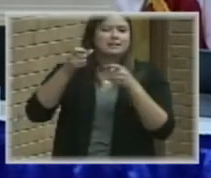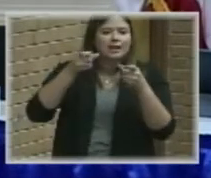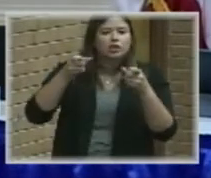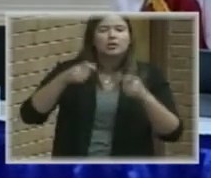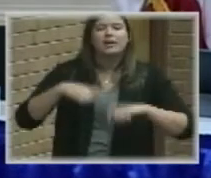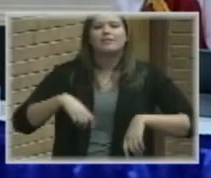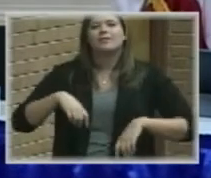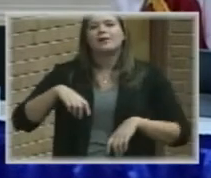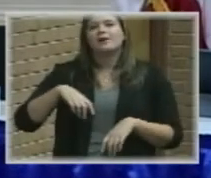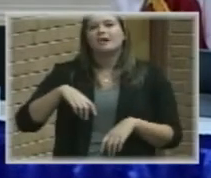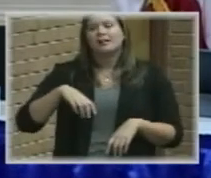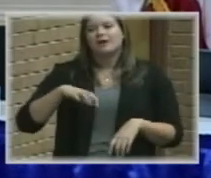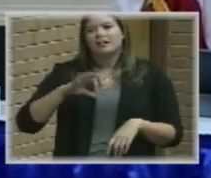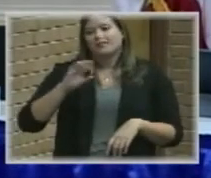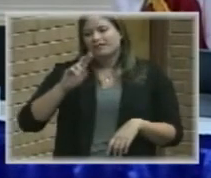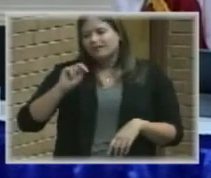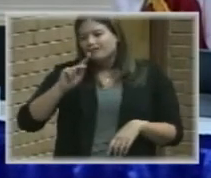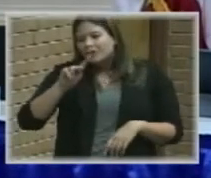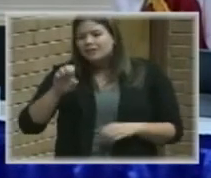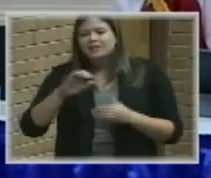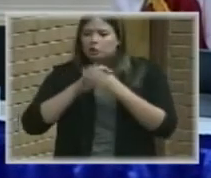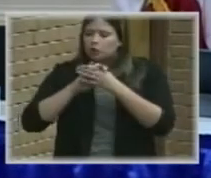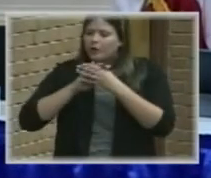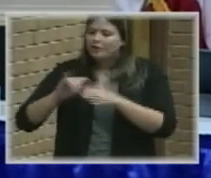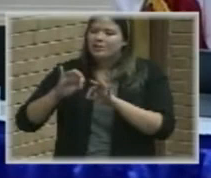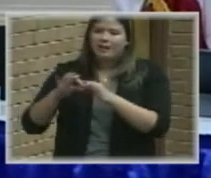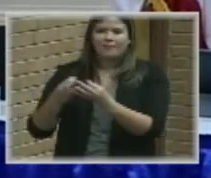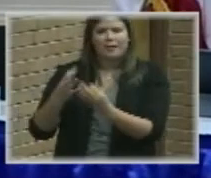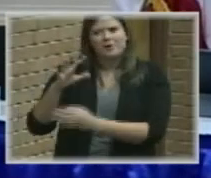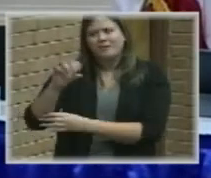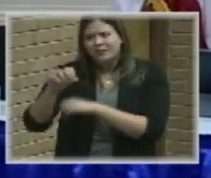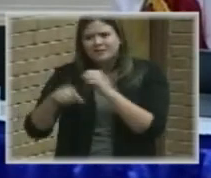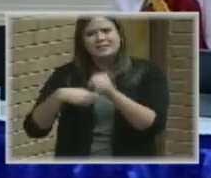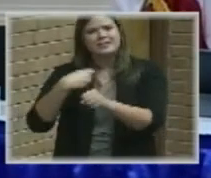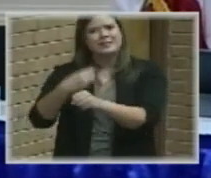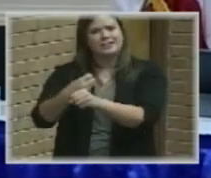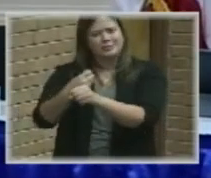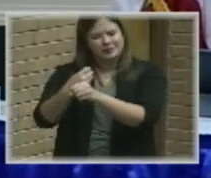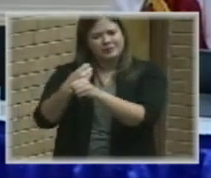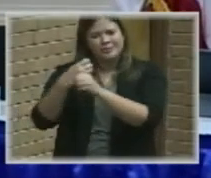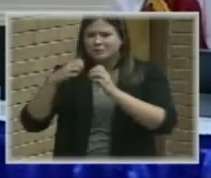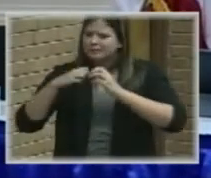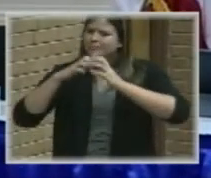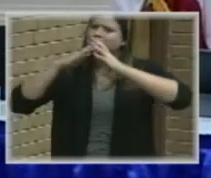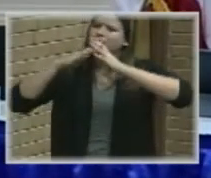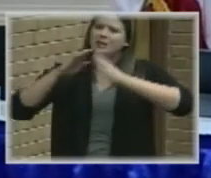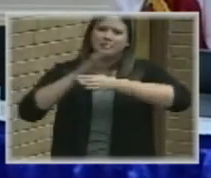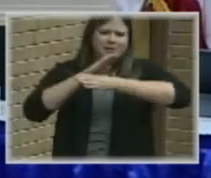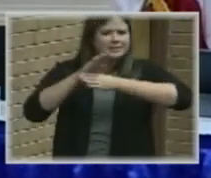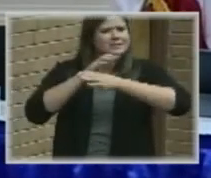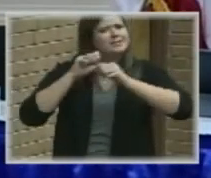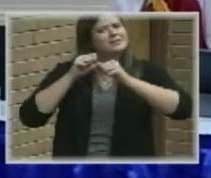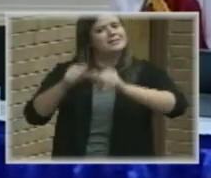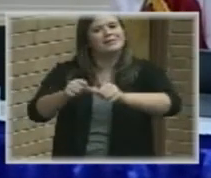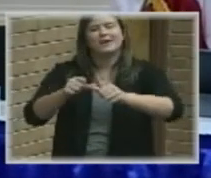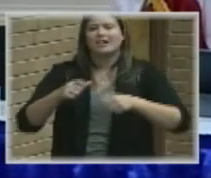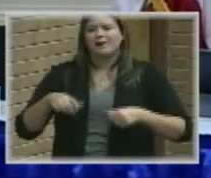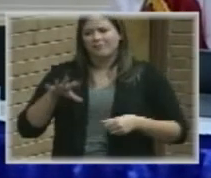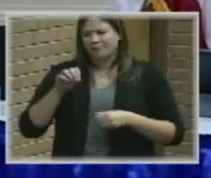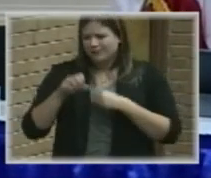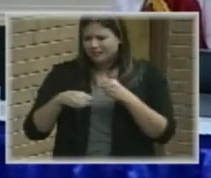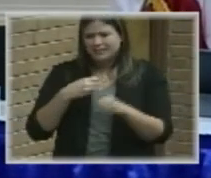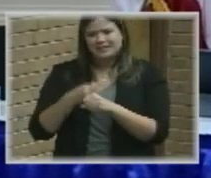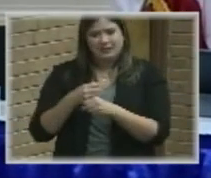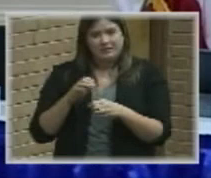tonight, congratulating the Hurlbut family on 50 years in business, and particularly in my case, 50 years in business in